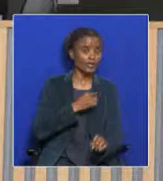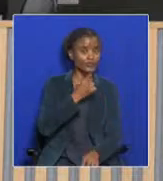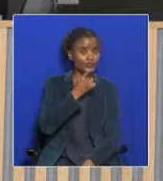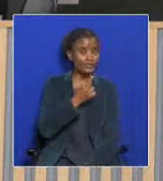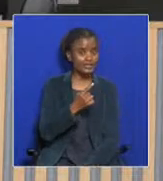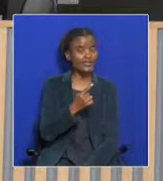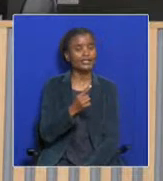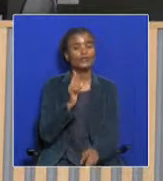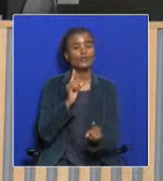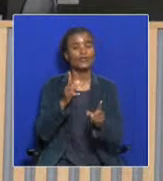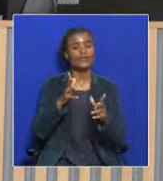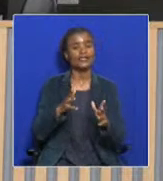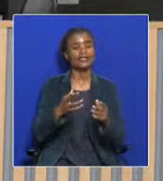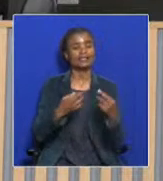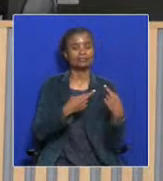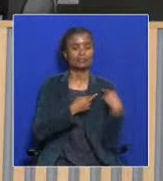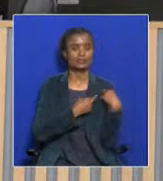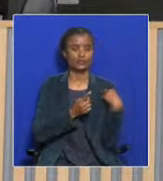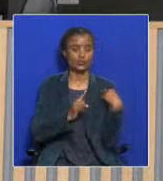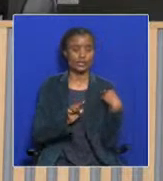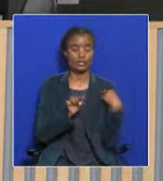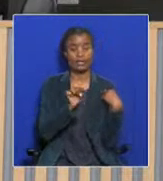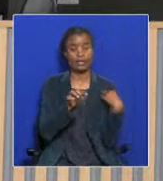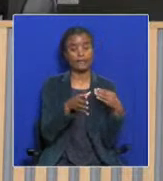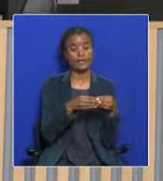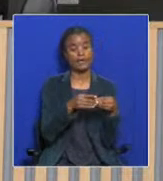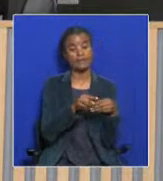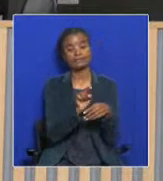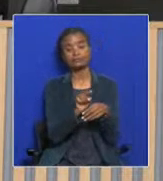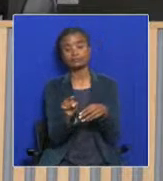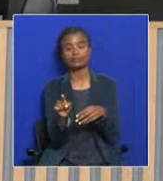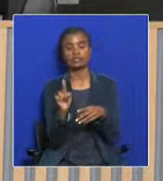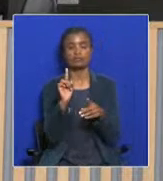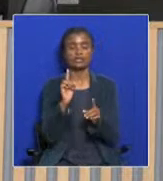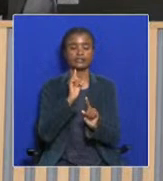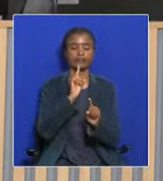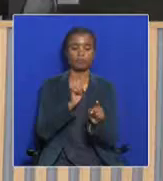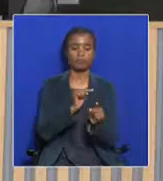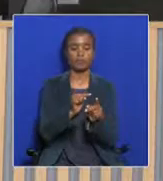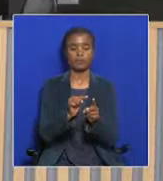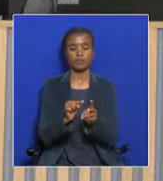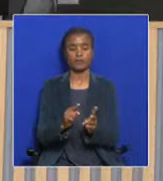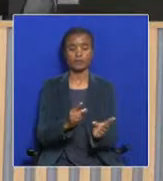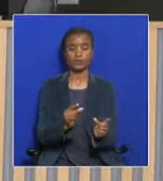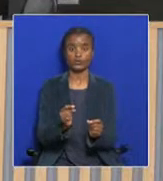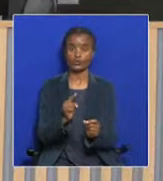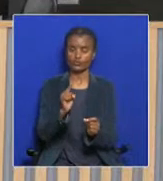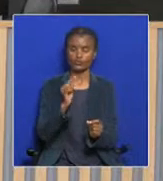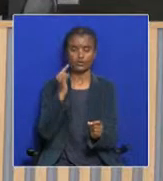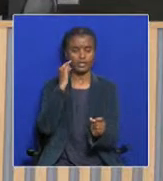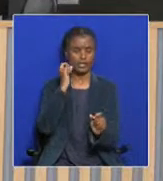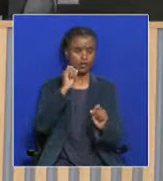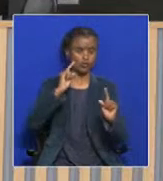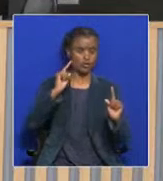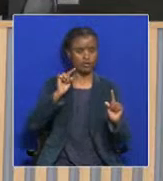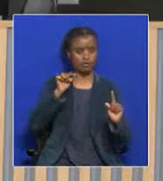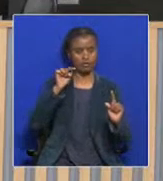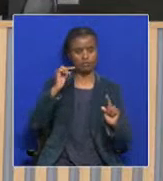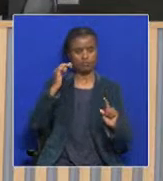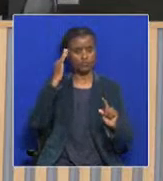give directions to their members. You say because you're a conscientious commander, you give your explanations